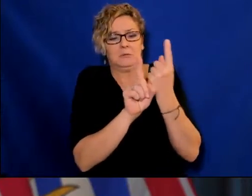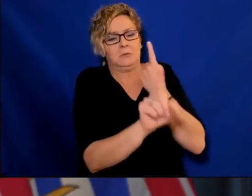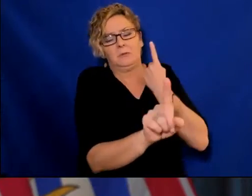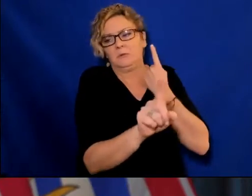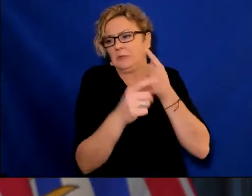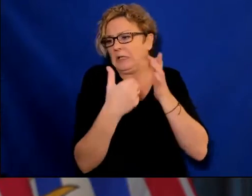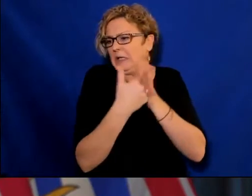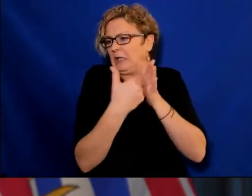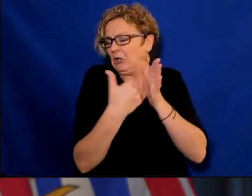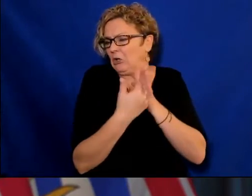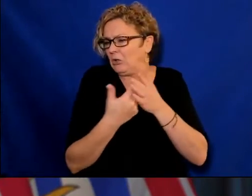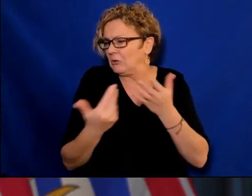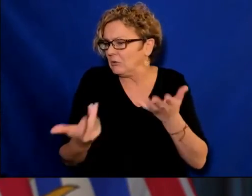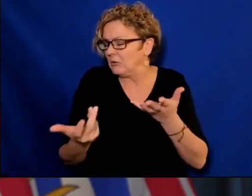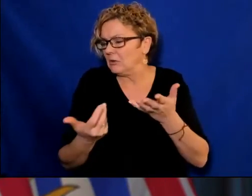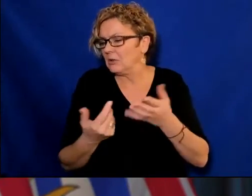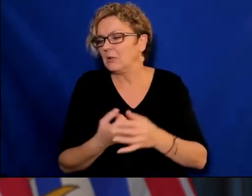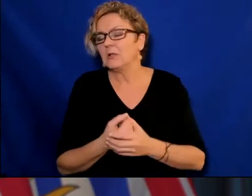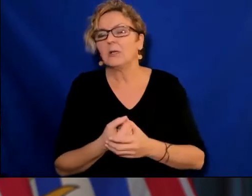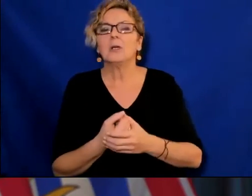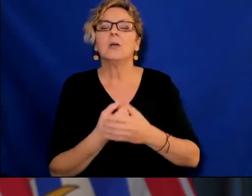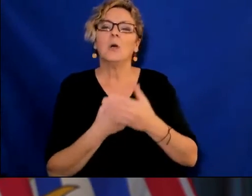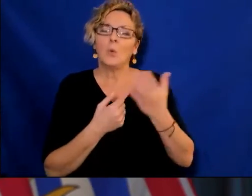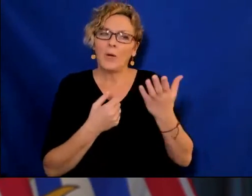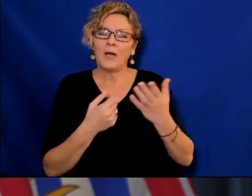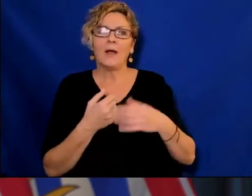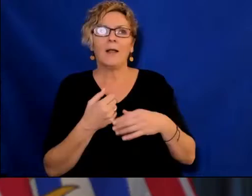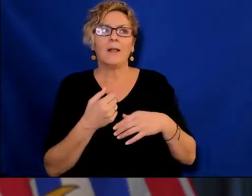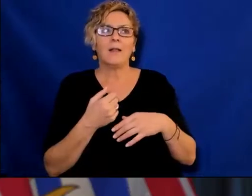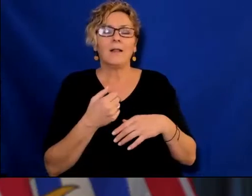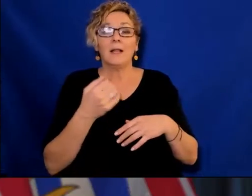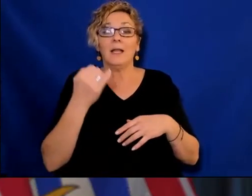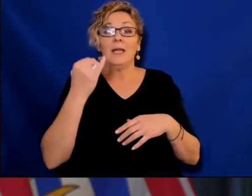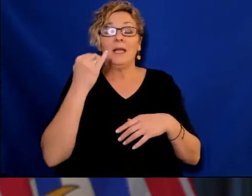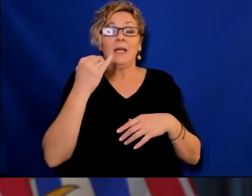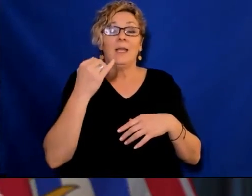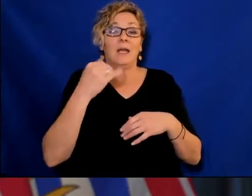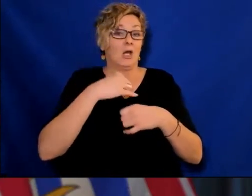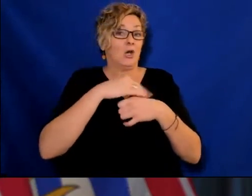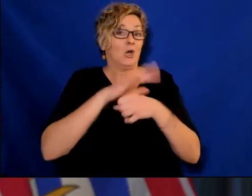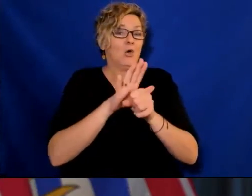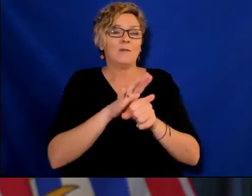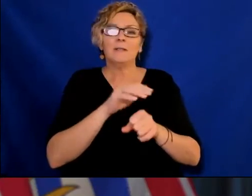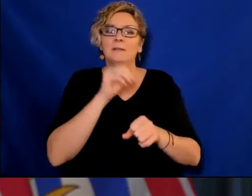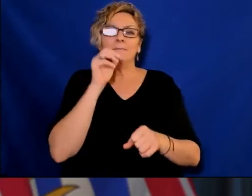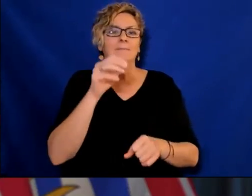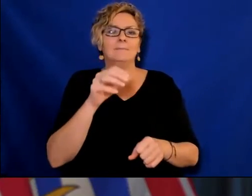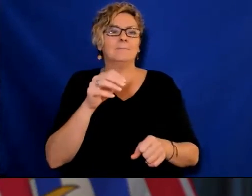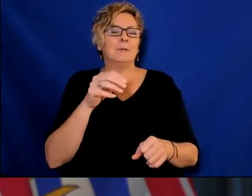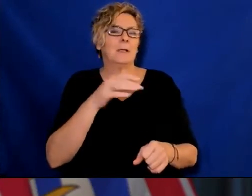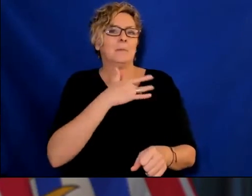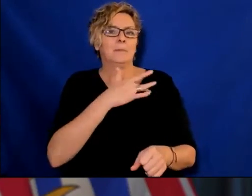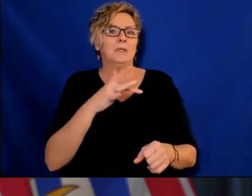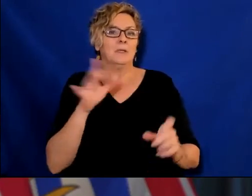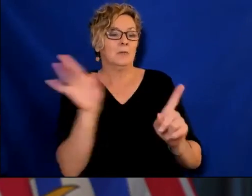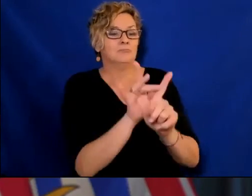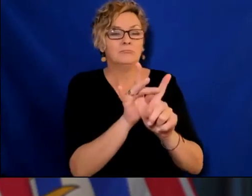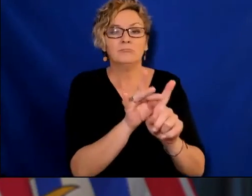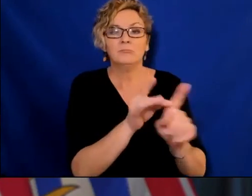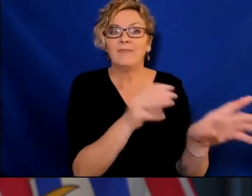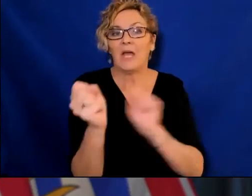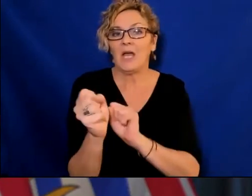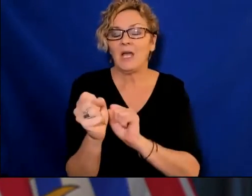trail, if I'm running past somebody, if I'm walking down a crowded street and we're just passing by each other, those are not